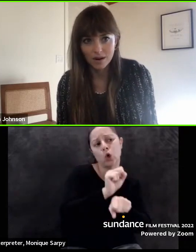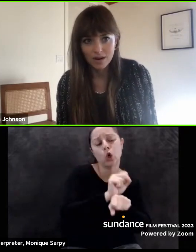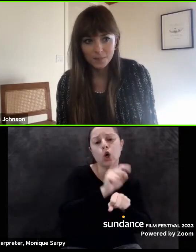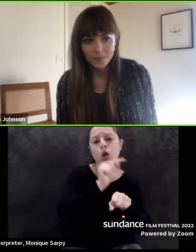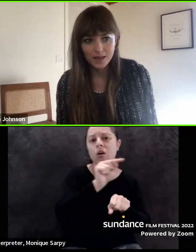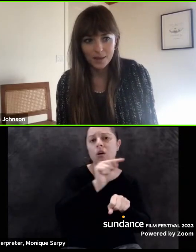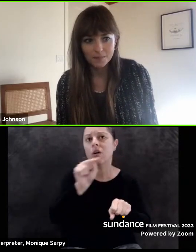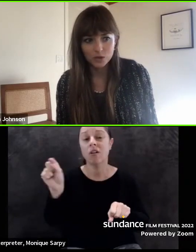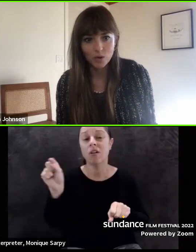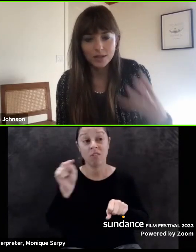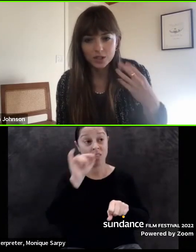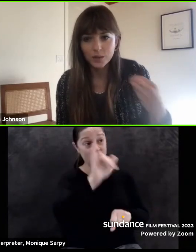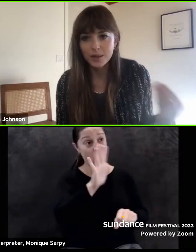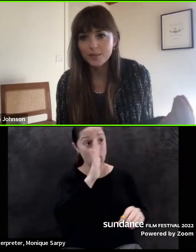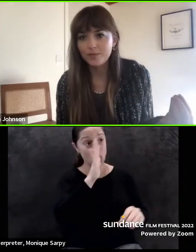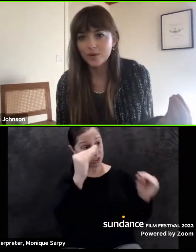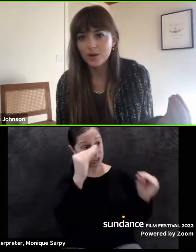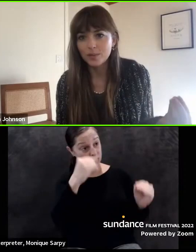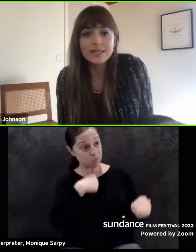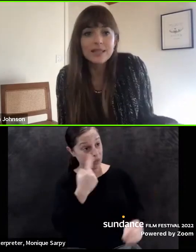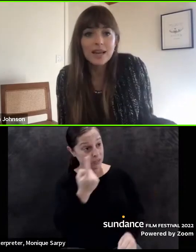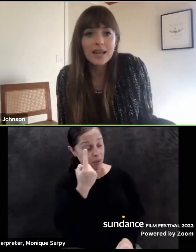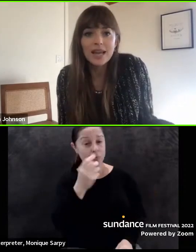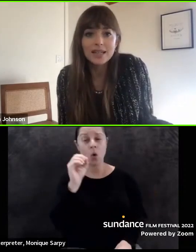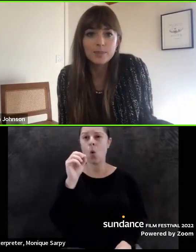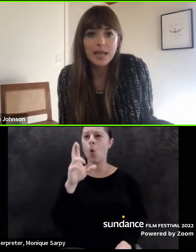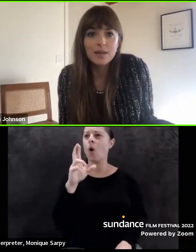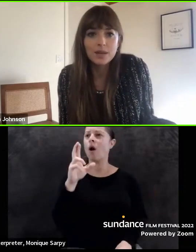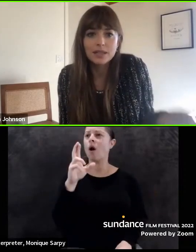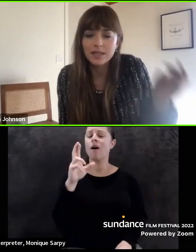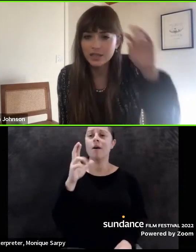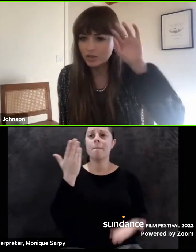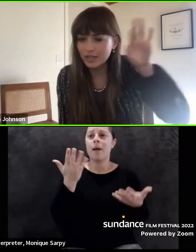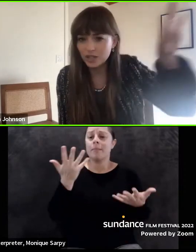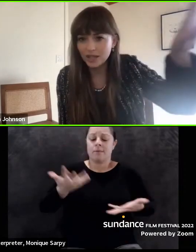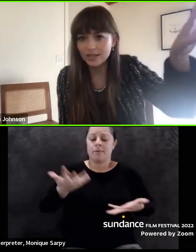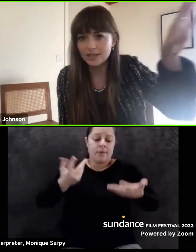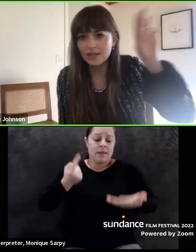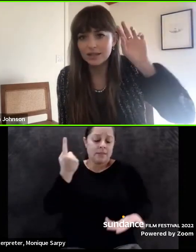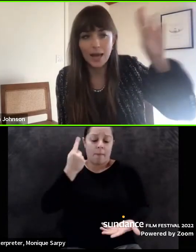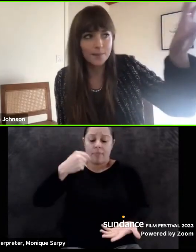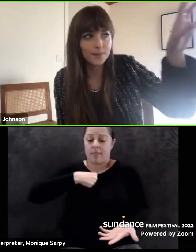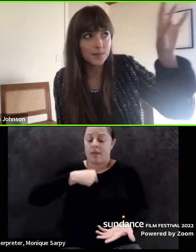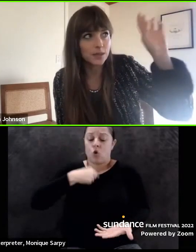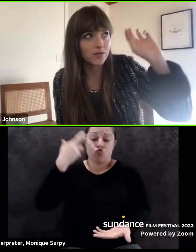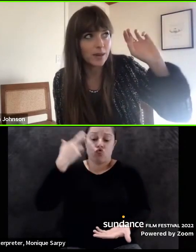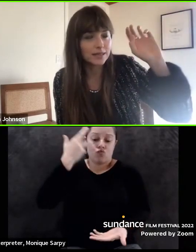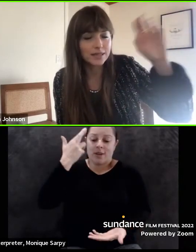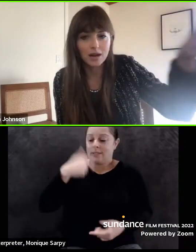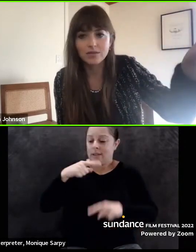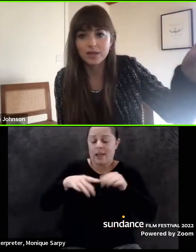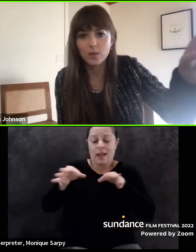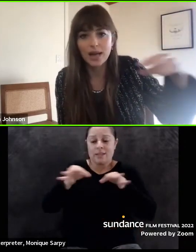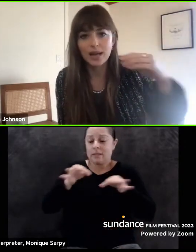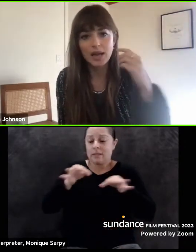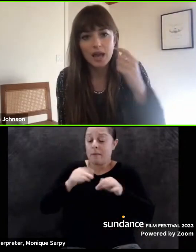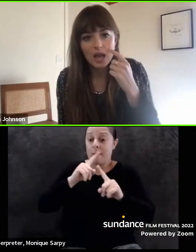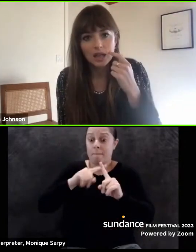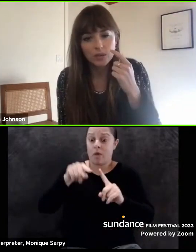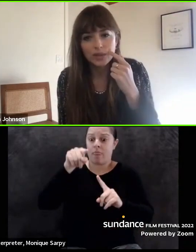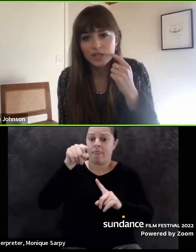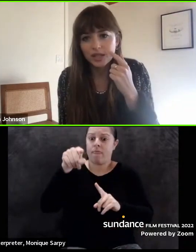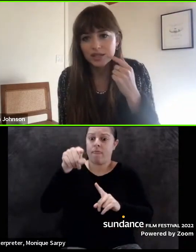something, or I'm drawn to it for a reason that I can't explain, but it's like stretching into the depths of myself in a